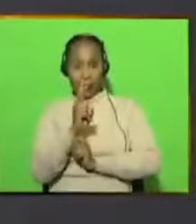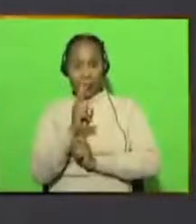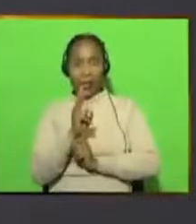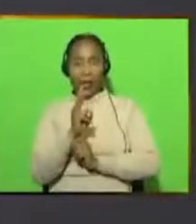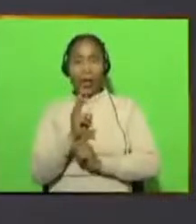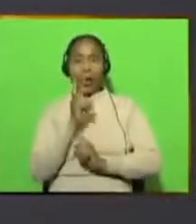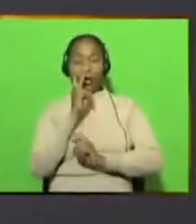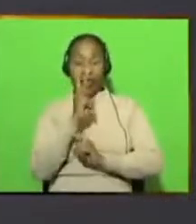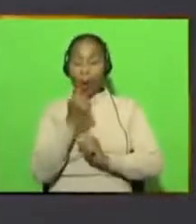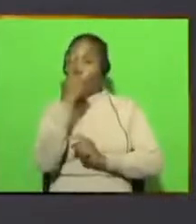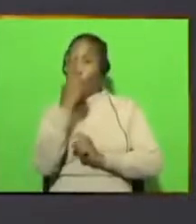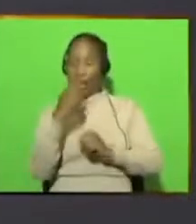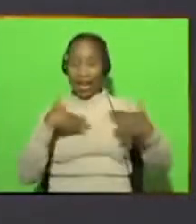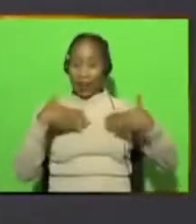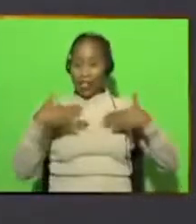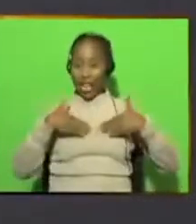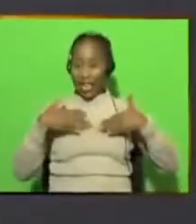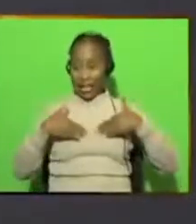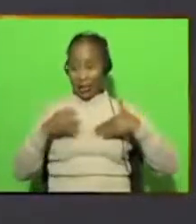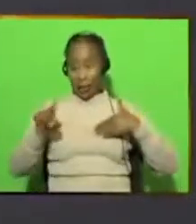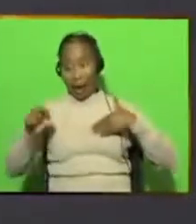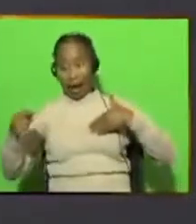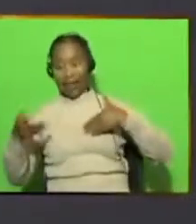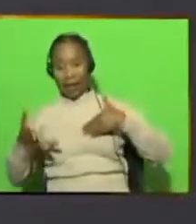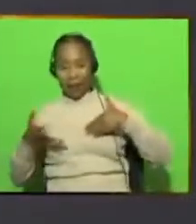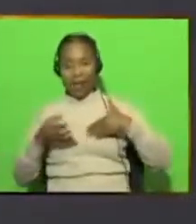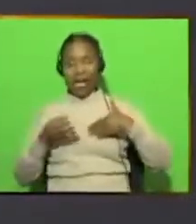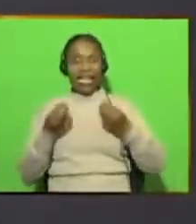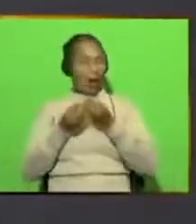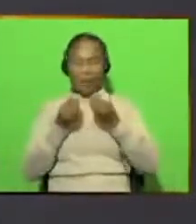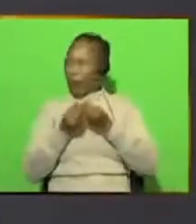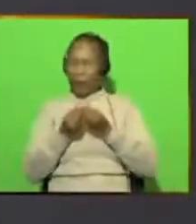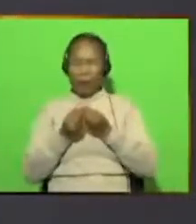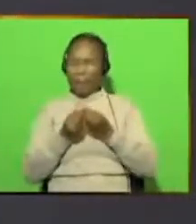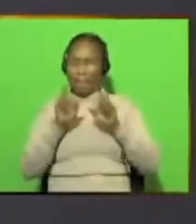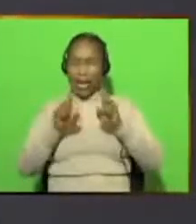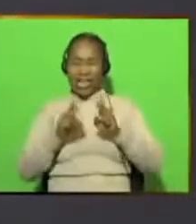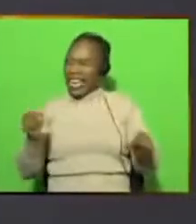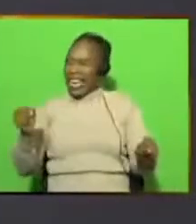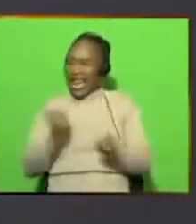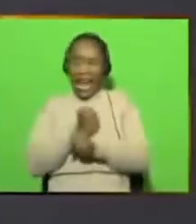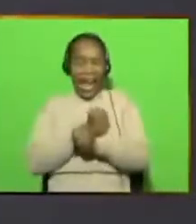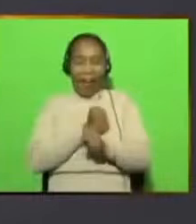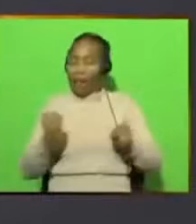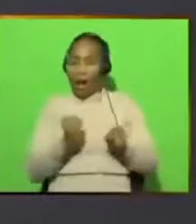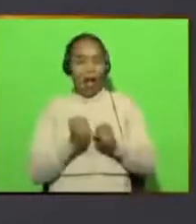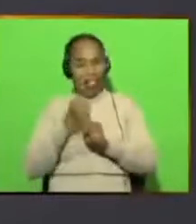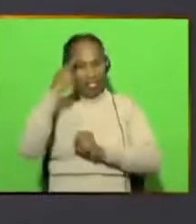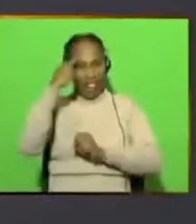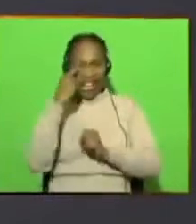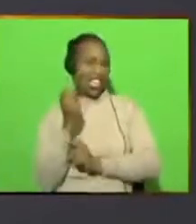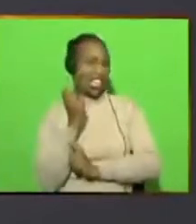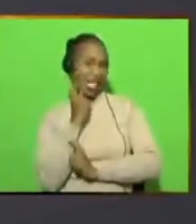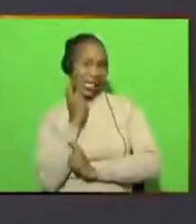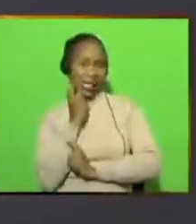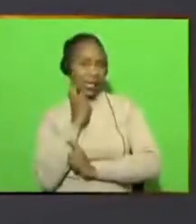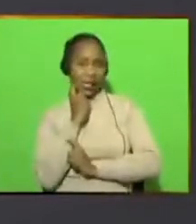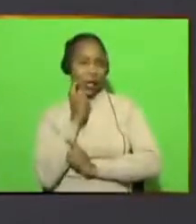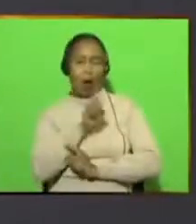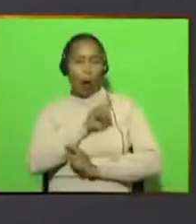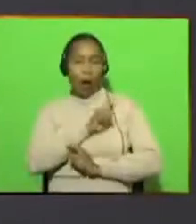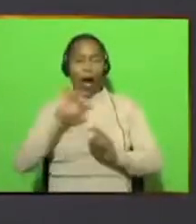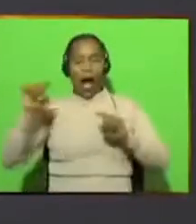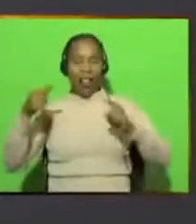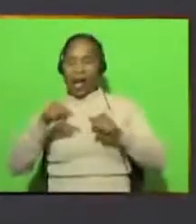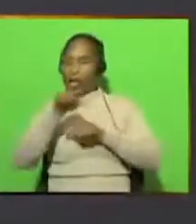next. It's something we must never, ever take for granted, because other countries and society are not so